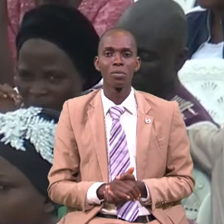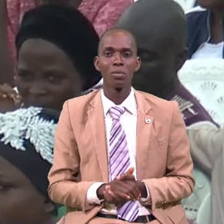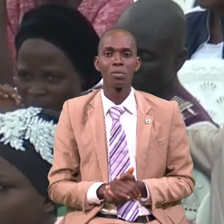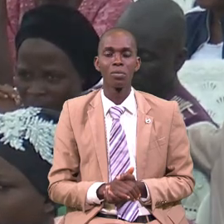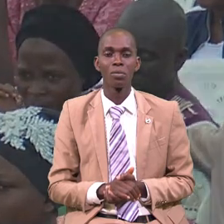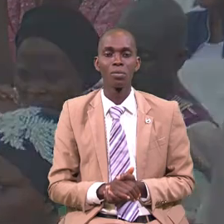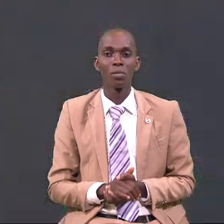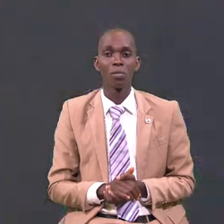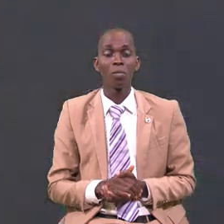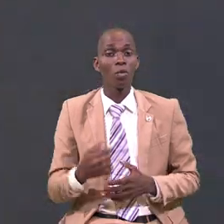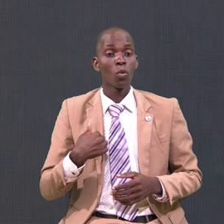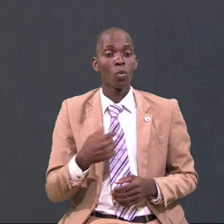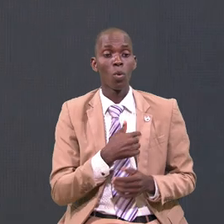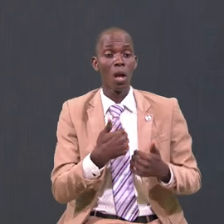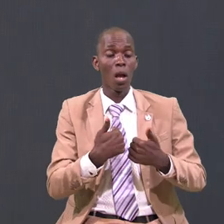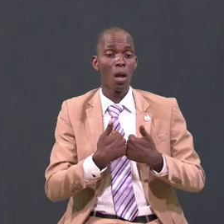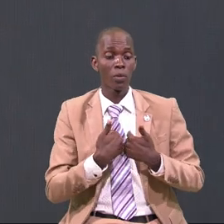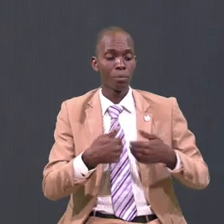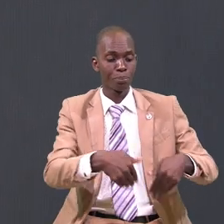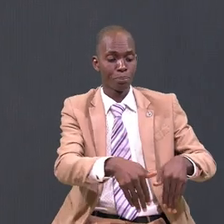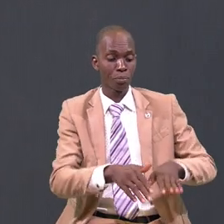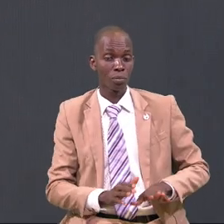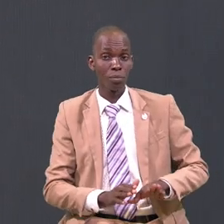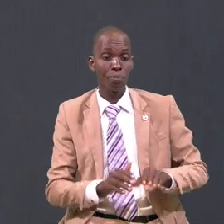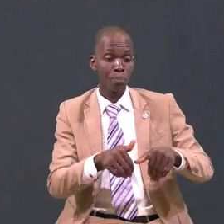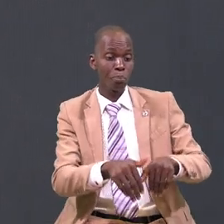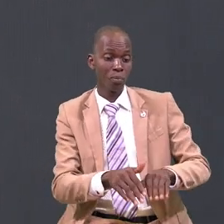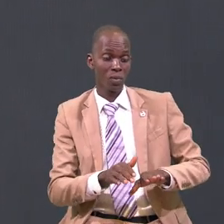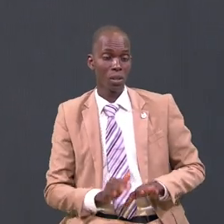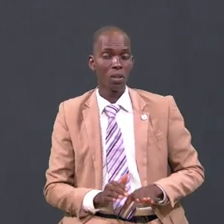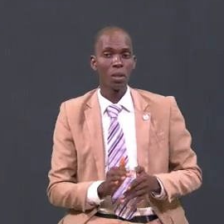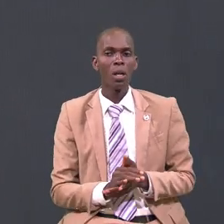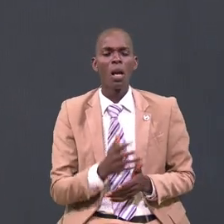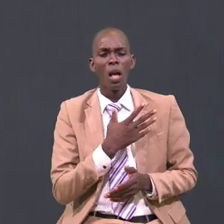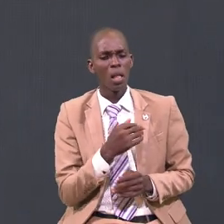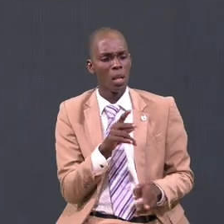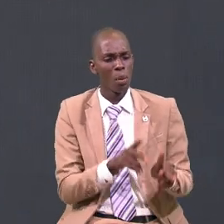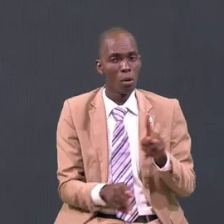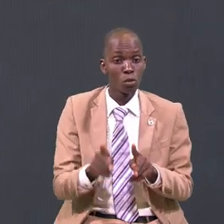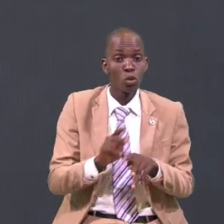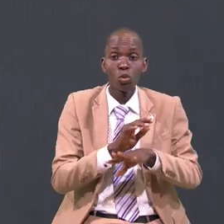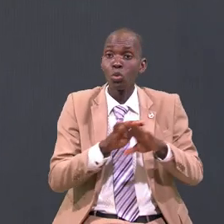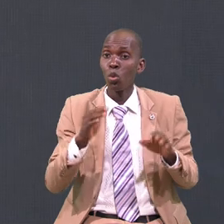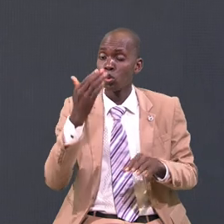We're doing burial, funeral ceremony, and the people didn't know